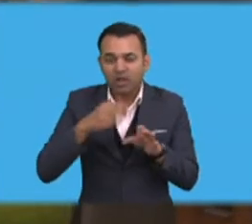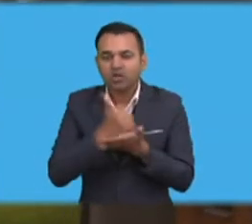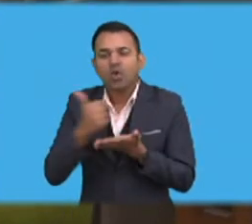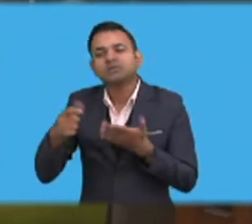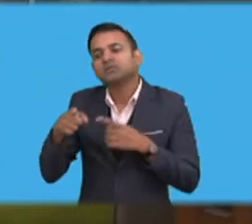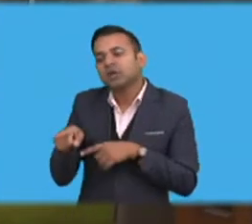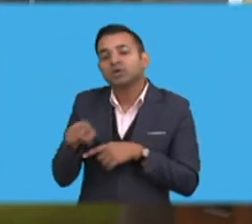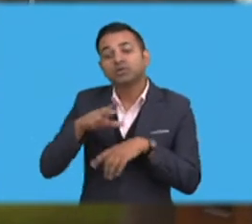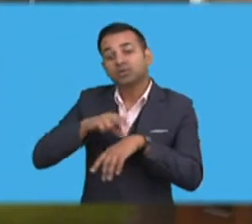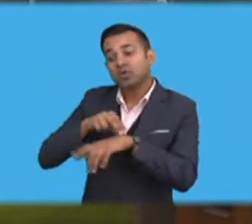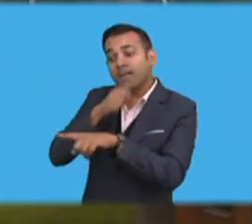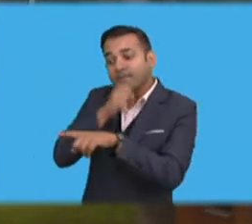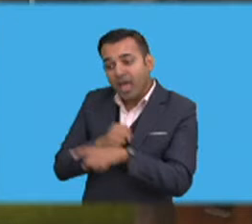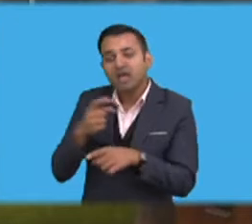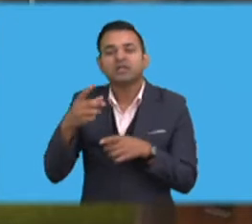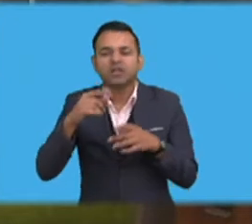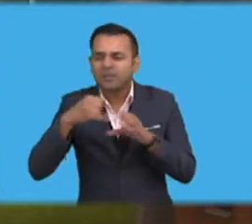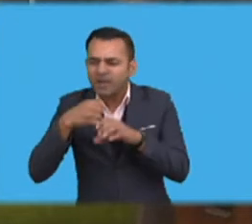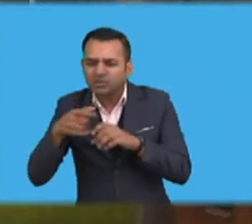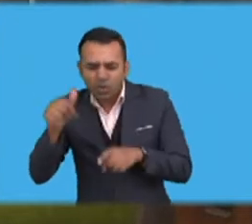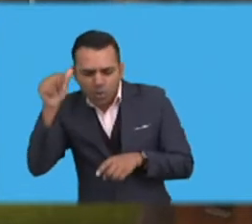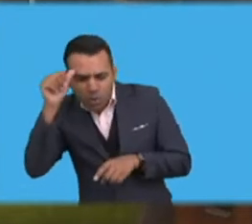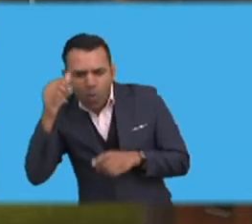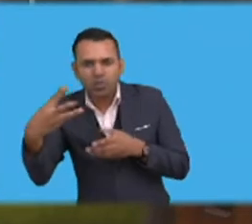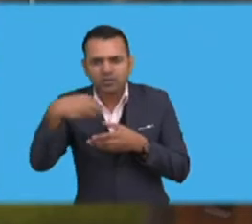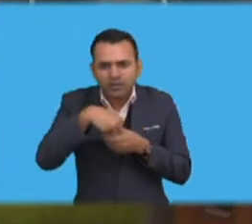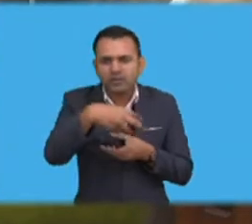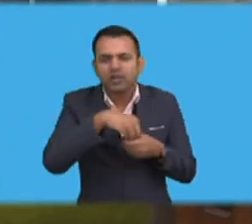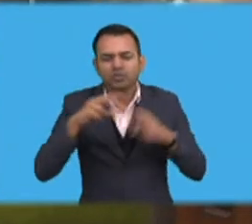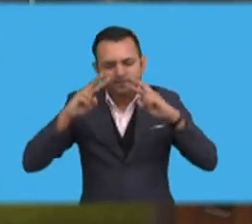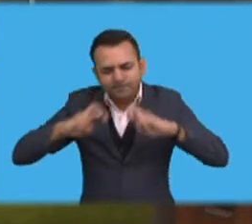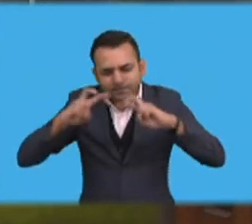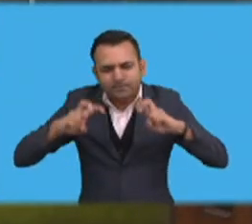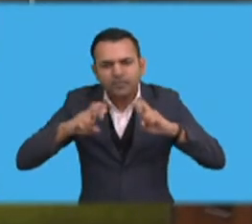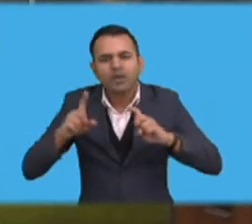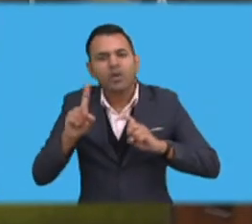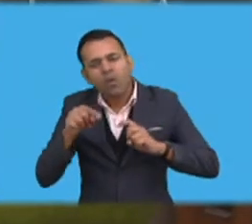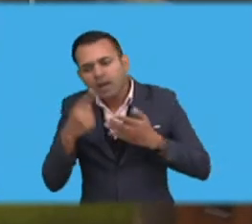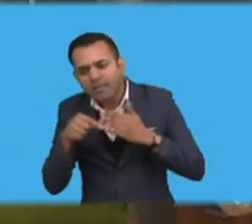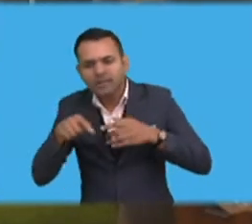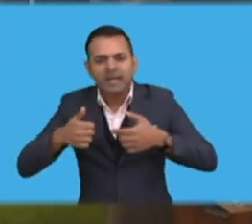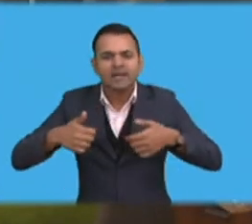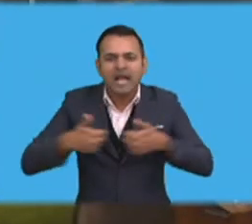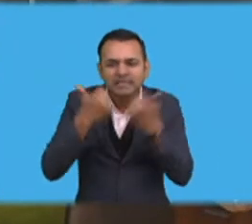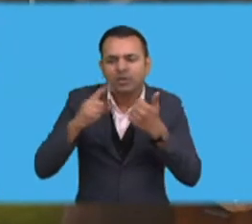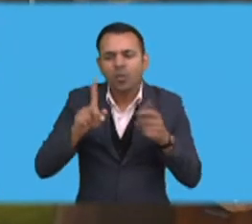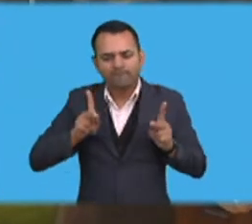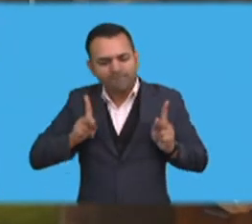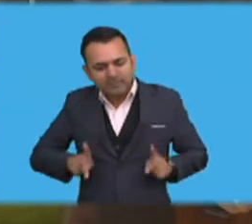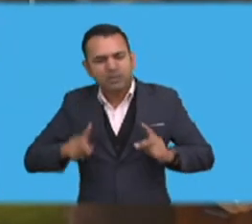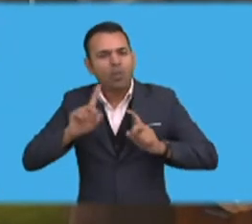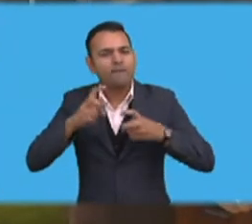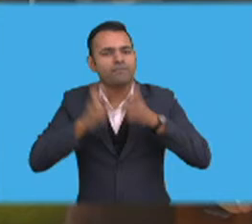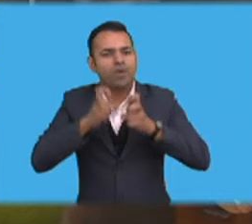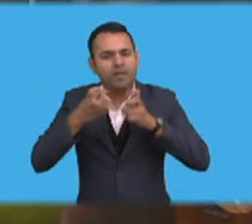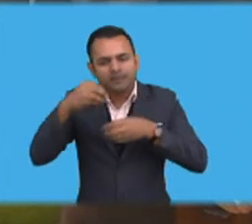medical practice, of course. As you know, they will be getting a lot of claims based on accidents and, of course, physical problems with the victims.